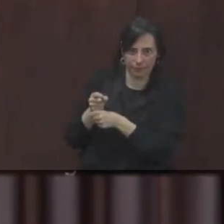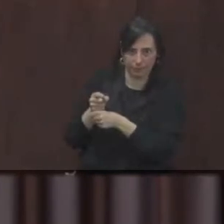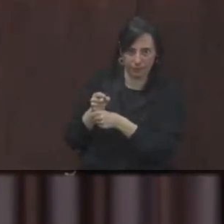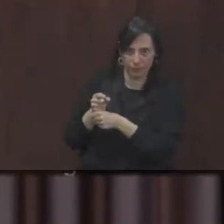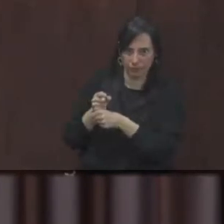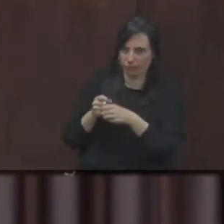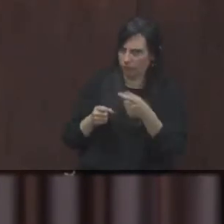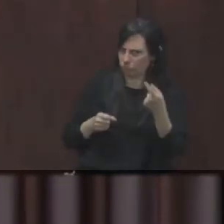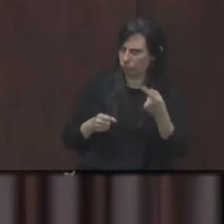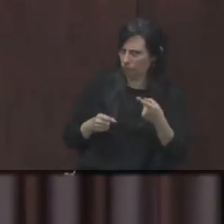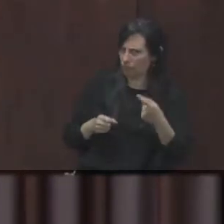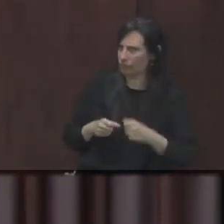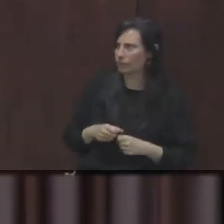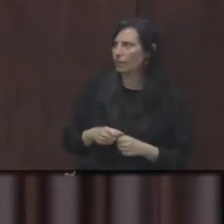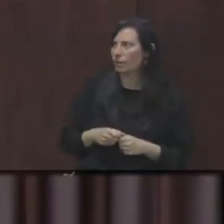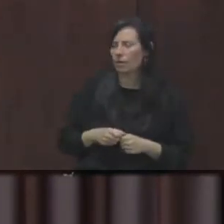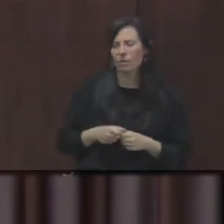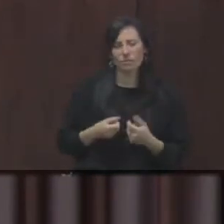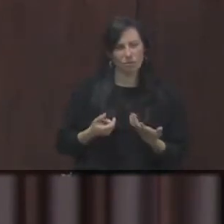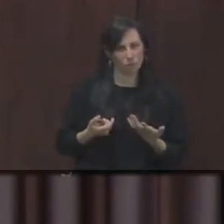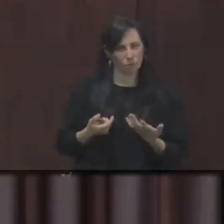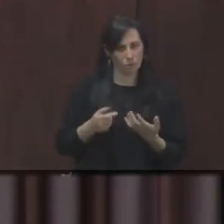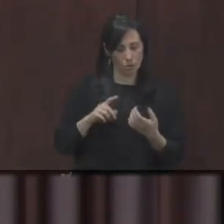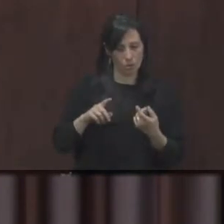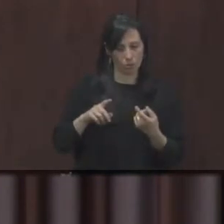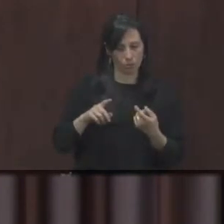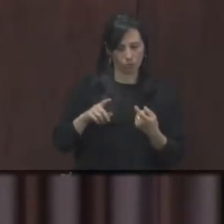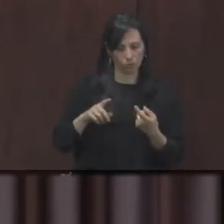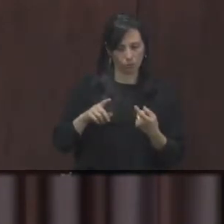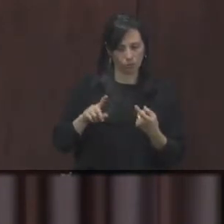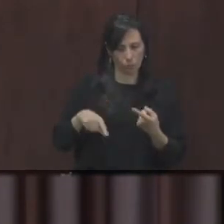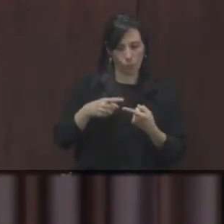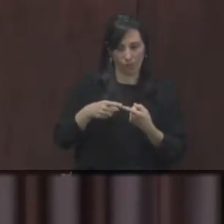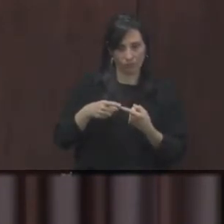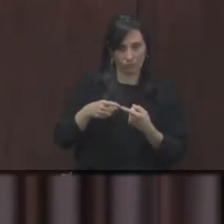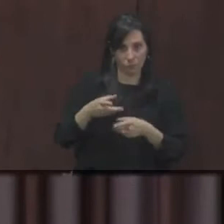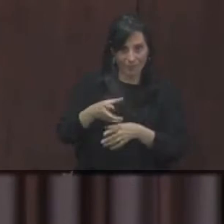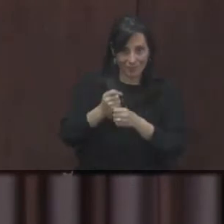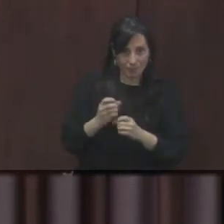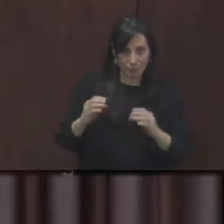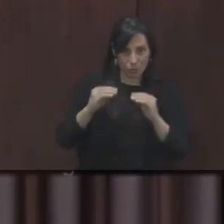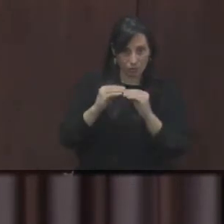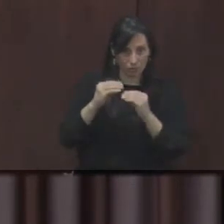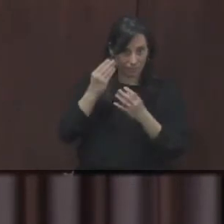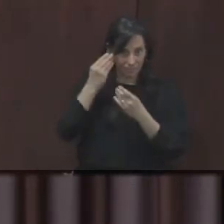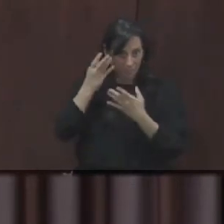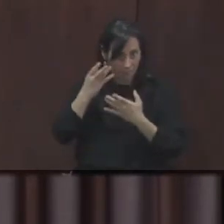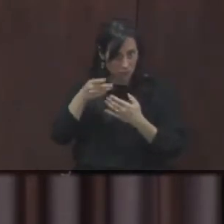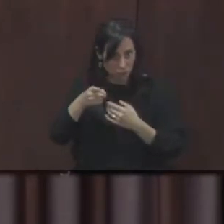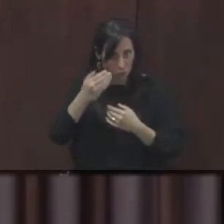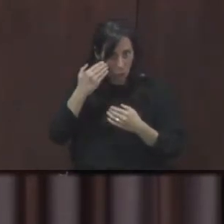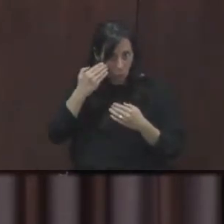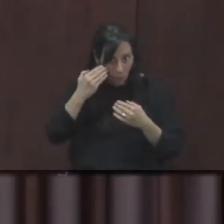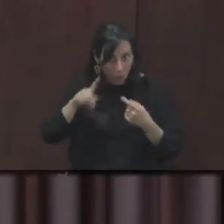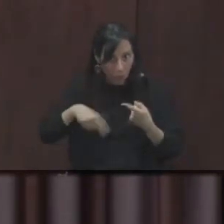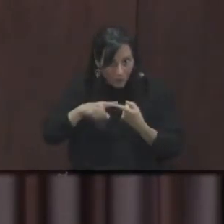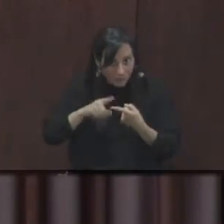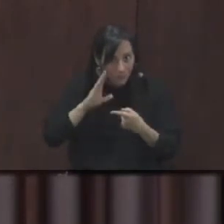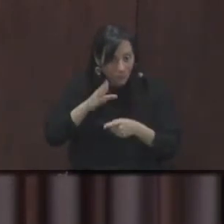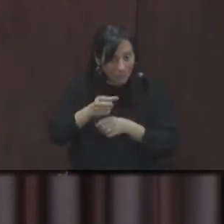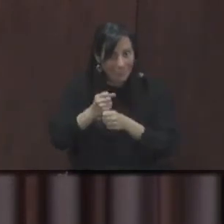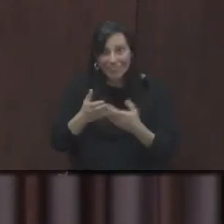when what you can share about when we do expect to get more of that information? Do we know, or